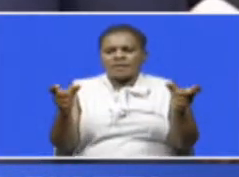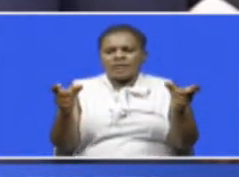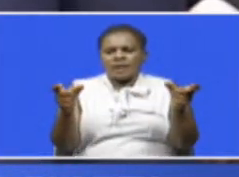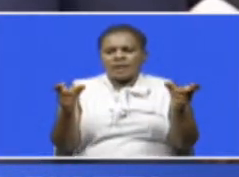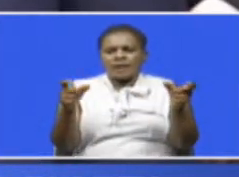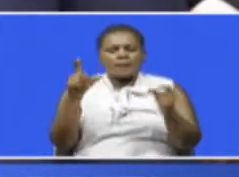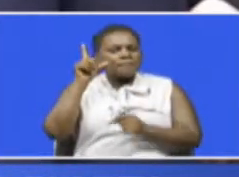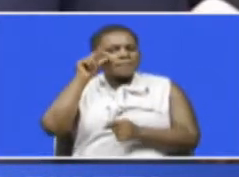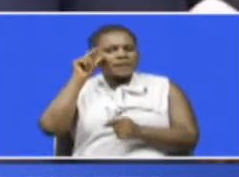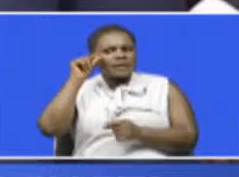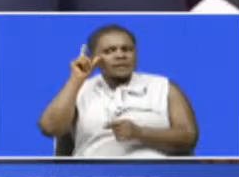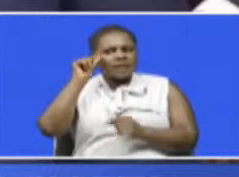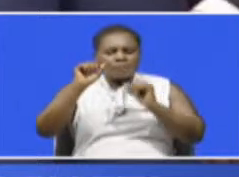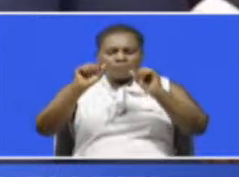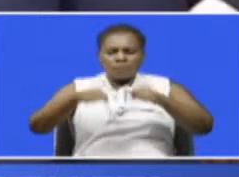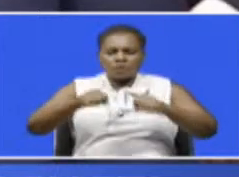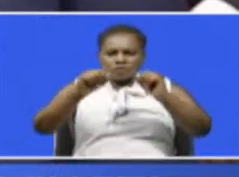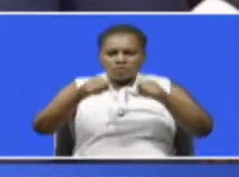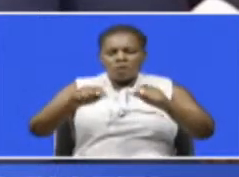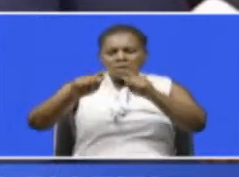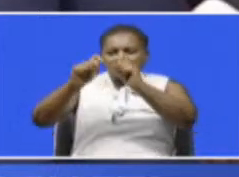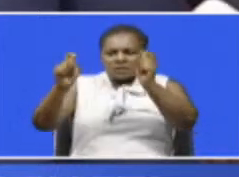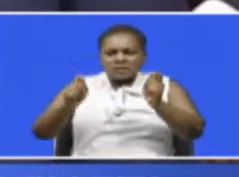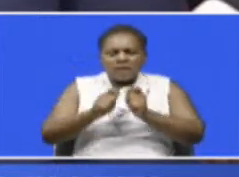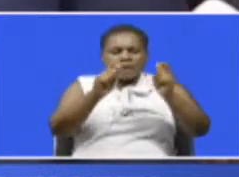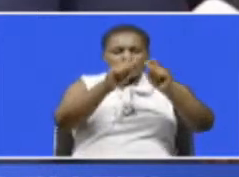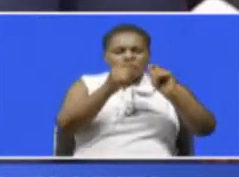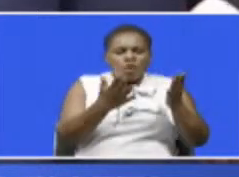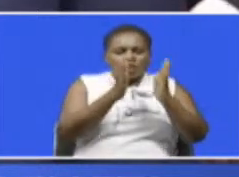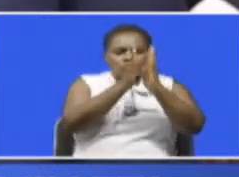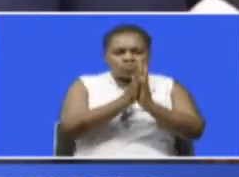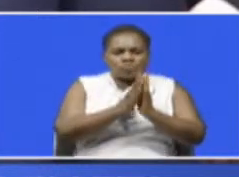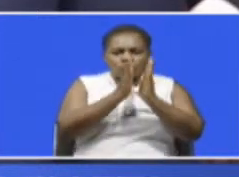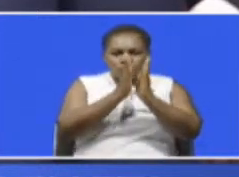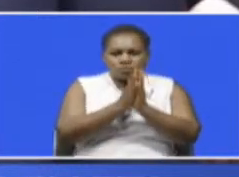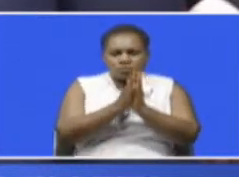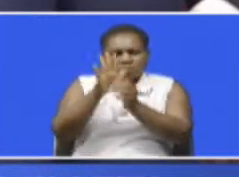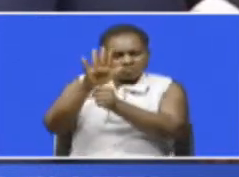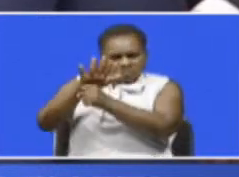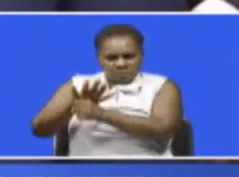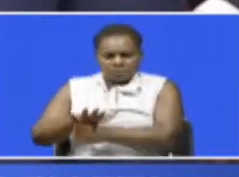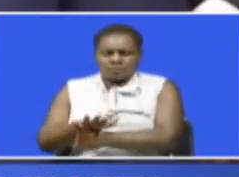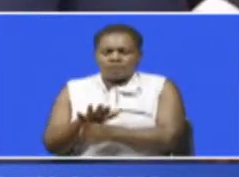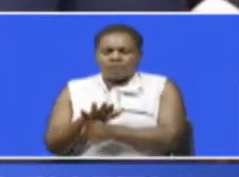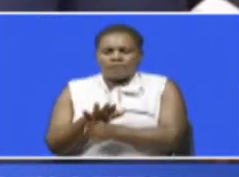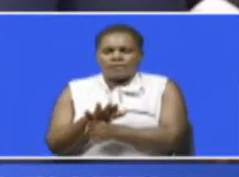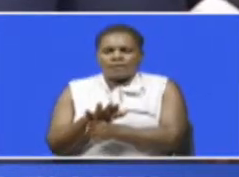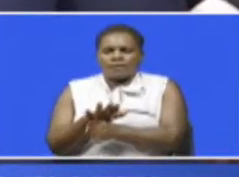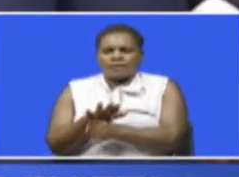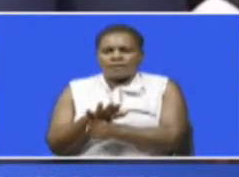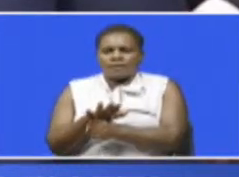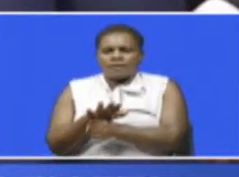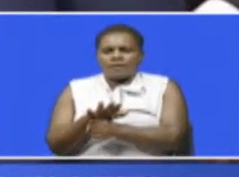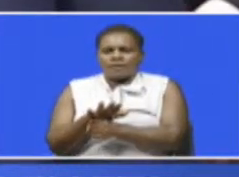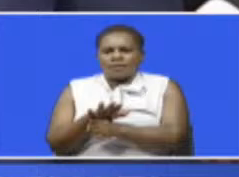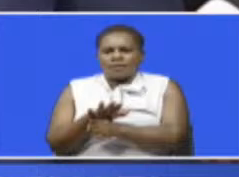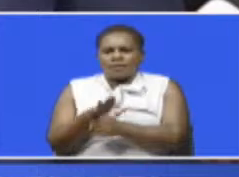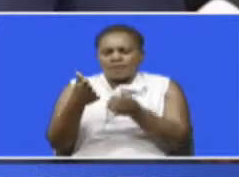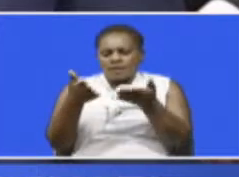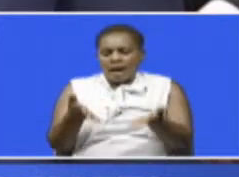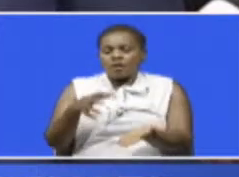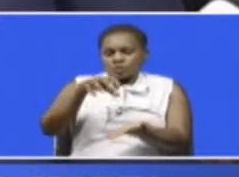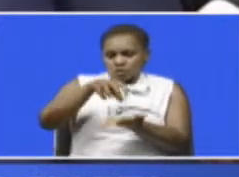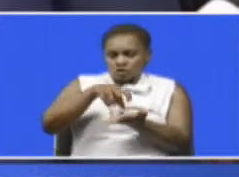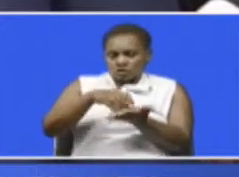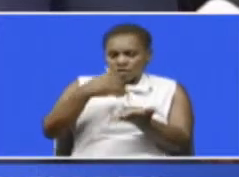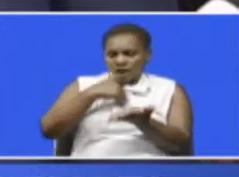of pictures which could lead to ethnic, religious, or racial discrimination. The foregoing has created a